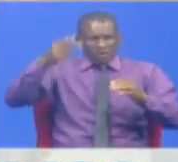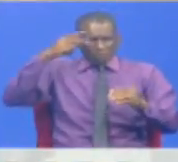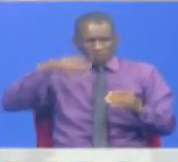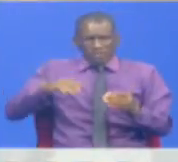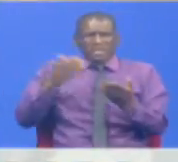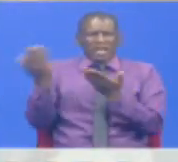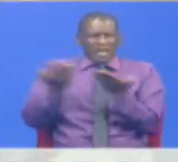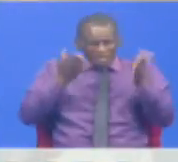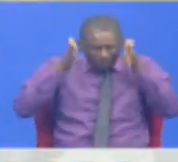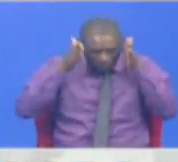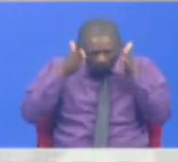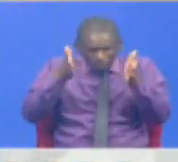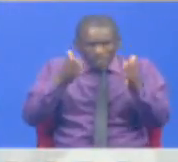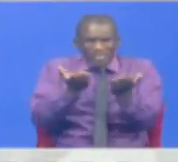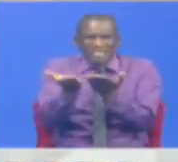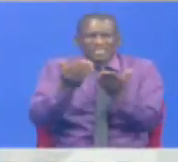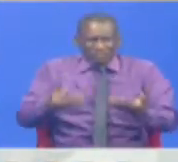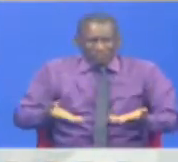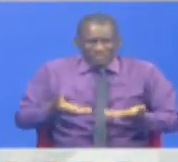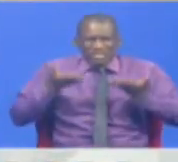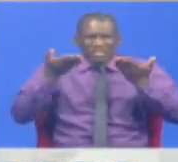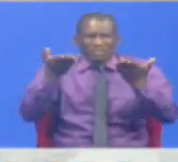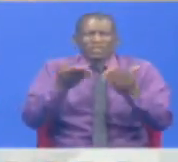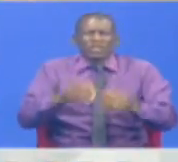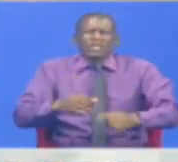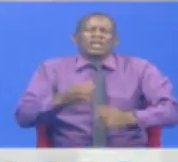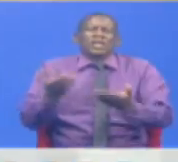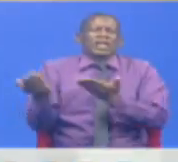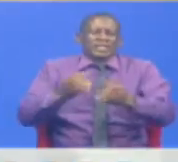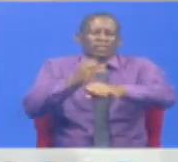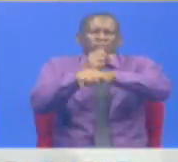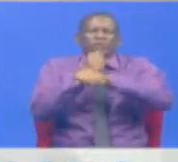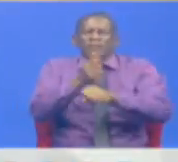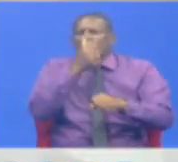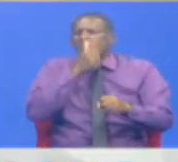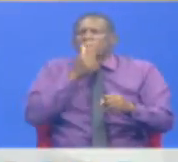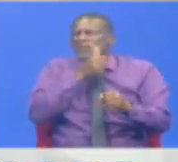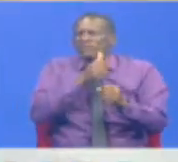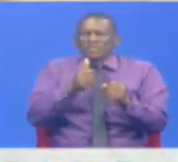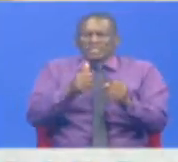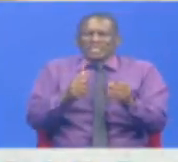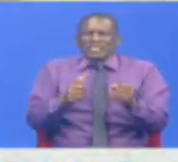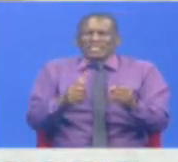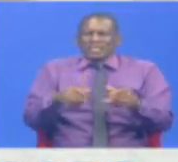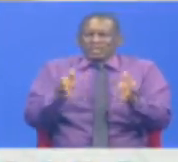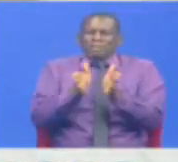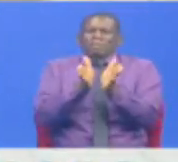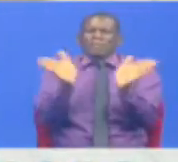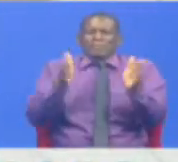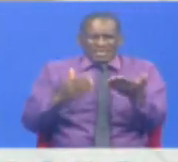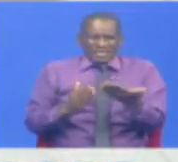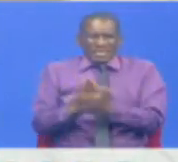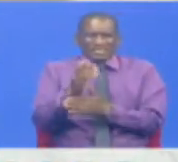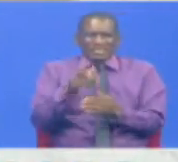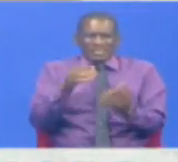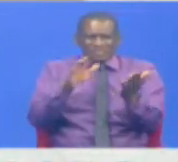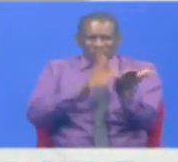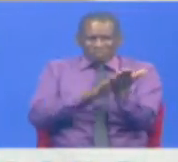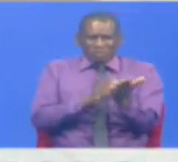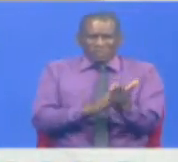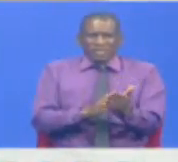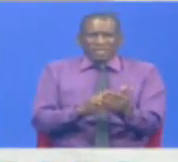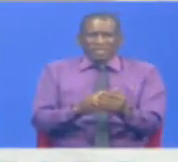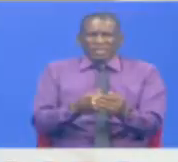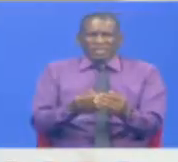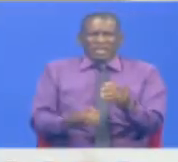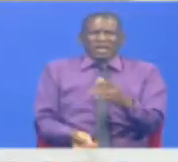delivery, democratic space, protecting private citizen rights." His latest remarks come just 2 days after he challenged